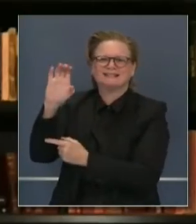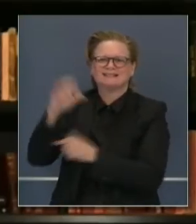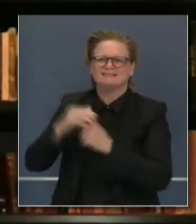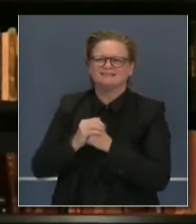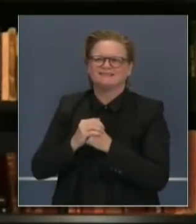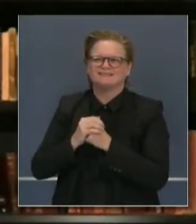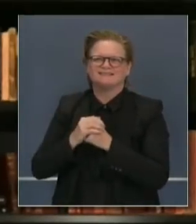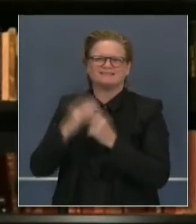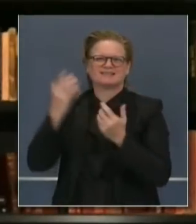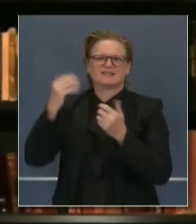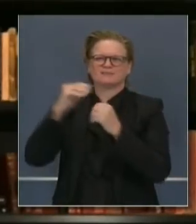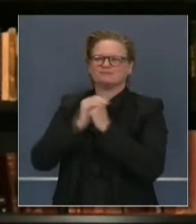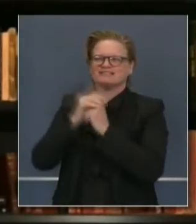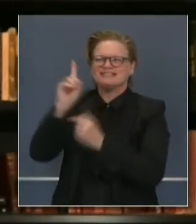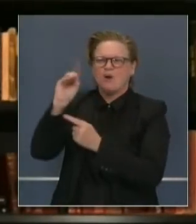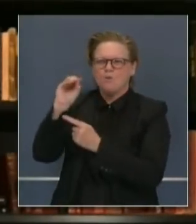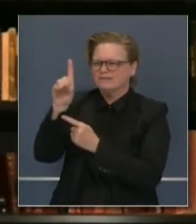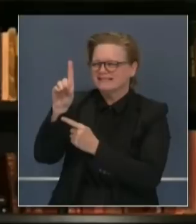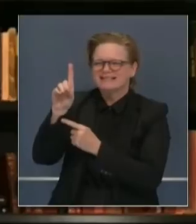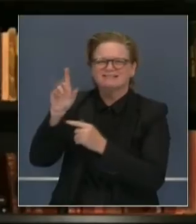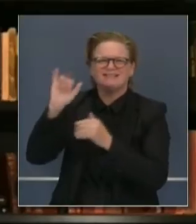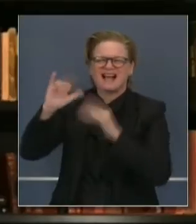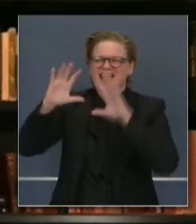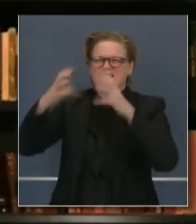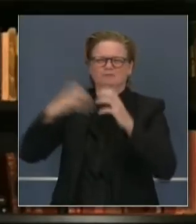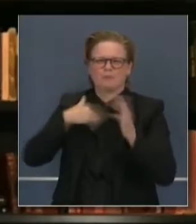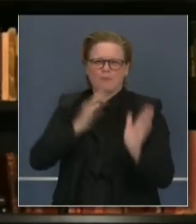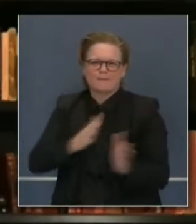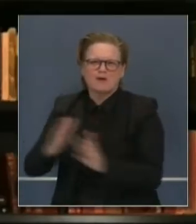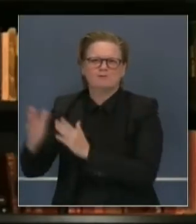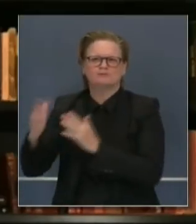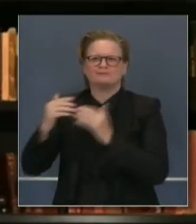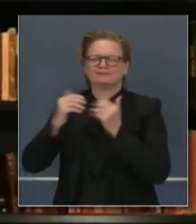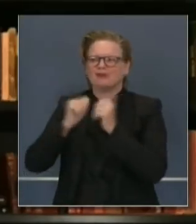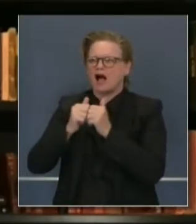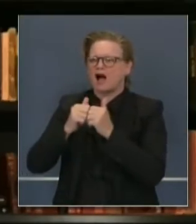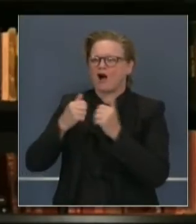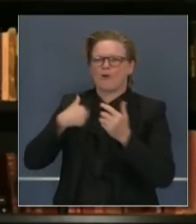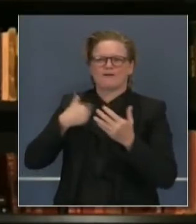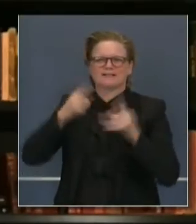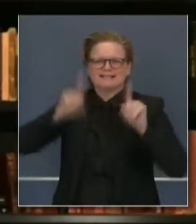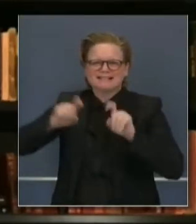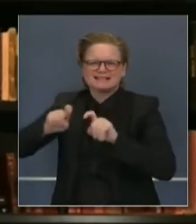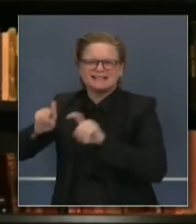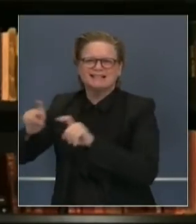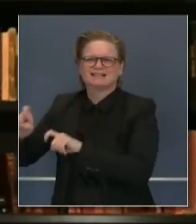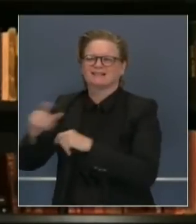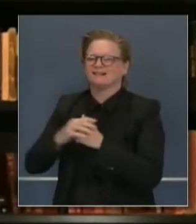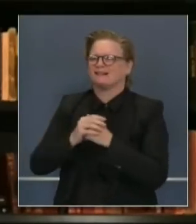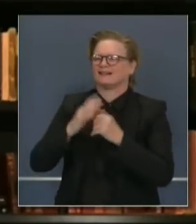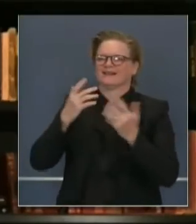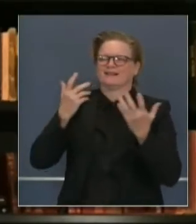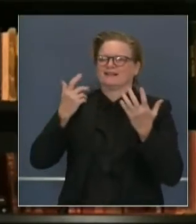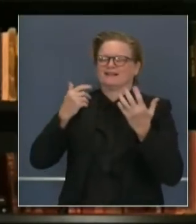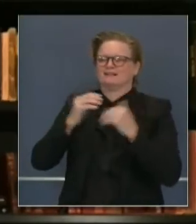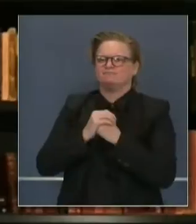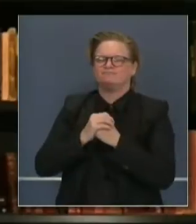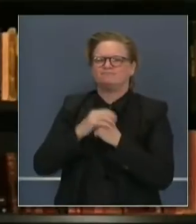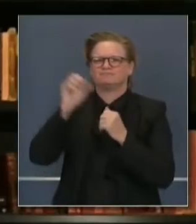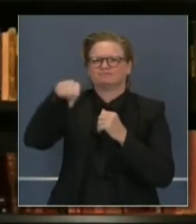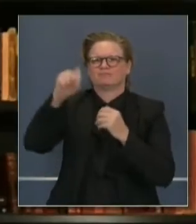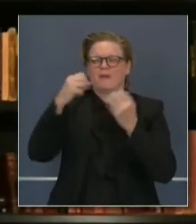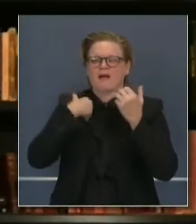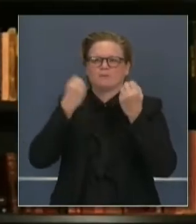micro planning. And as a consequence, we were working off many assumptions that have not materialized. Rather